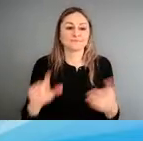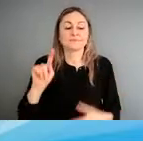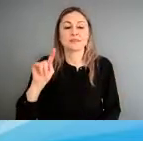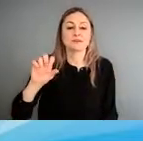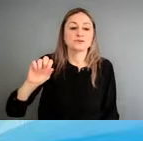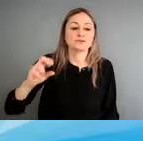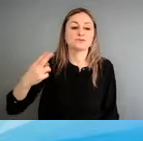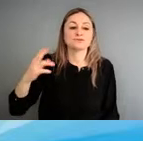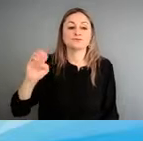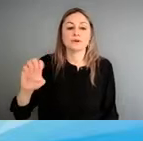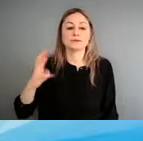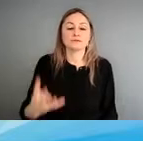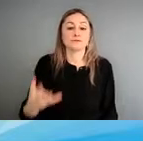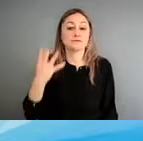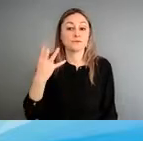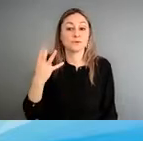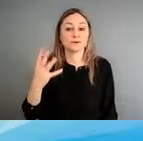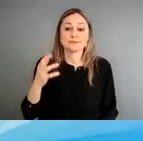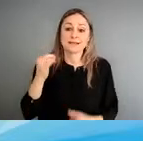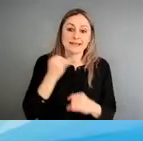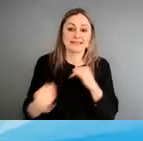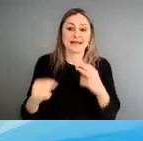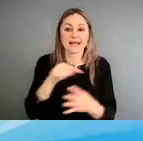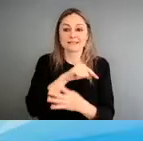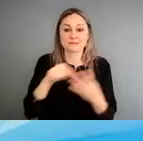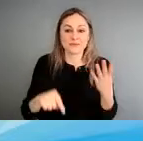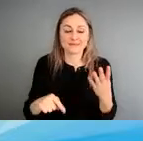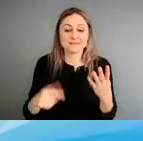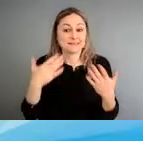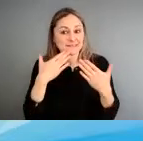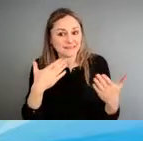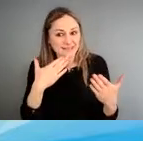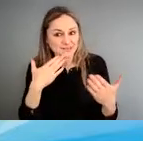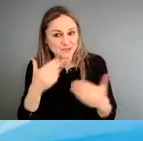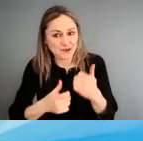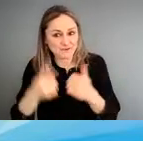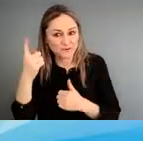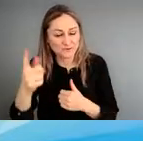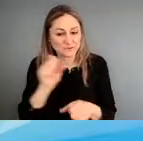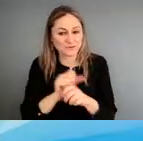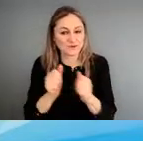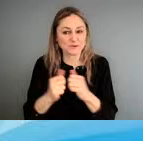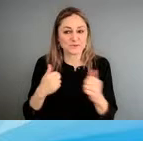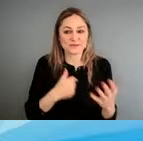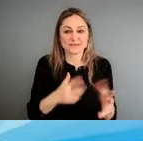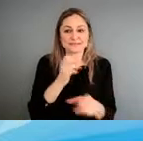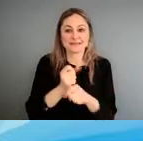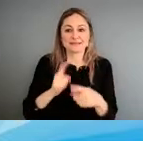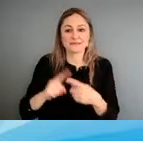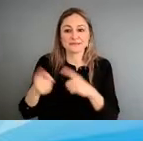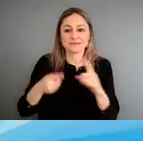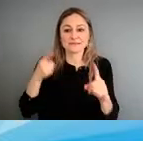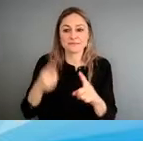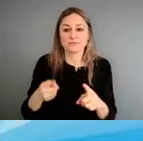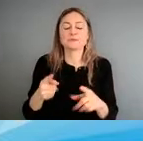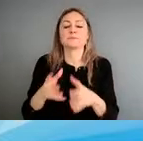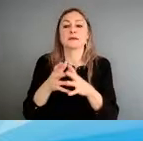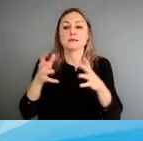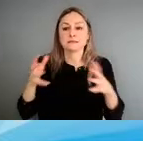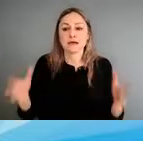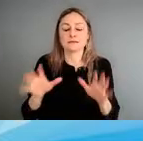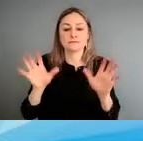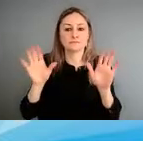our last batch here, just take a moment. Thank you everybody for working with us to get to this point. It's been a lot of really great work